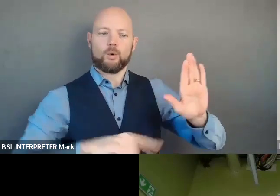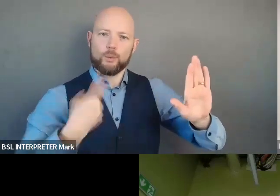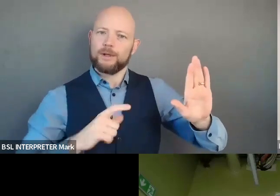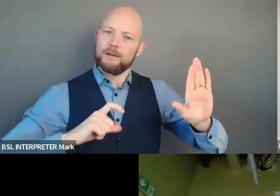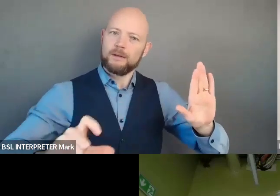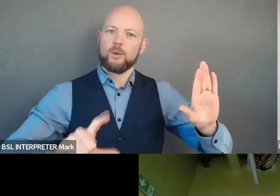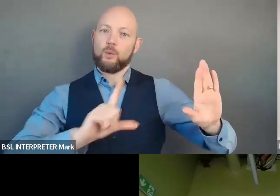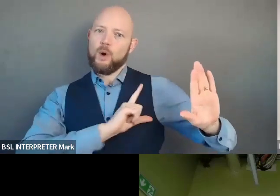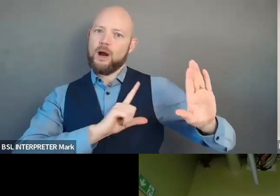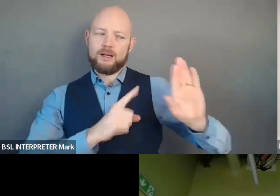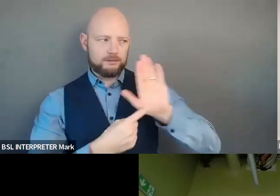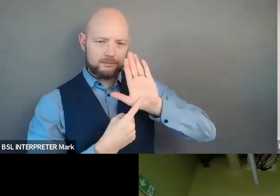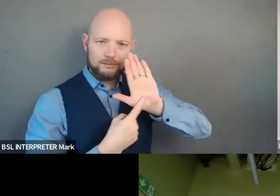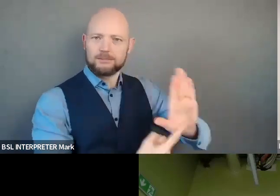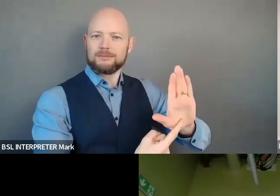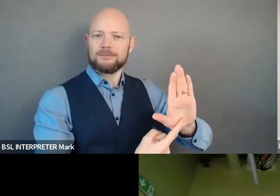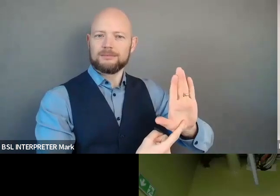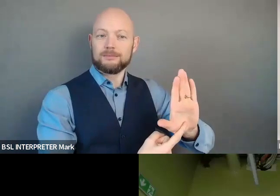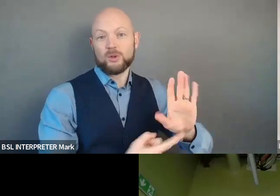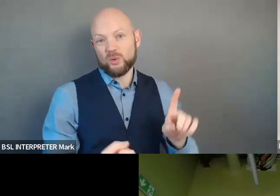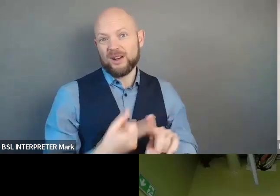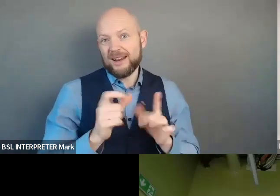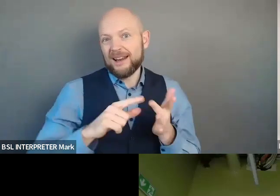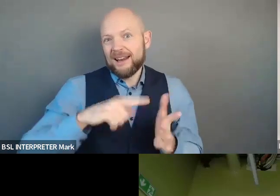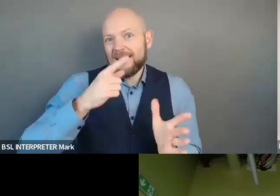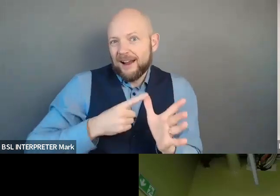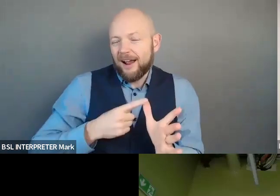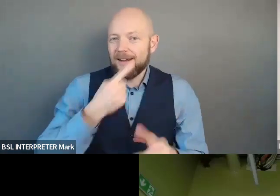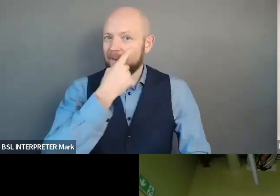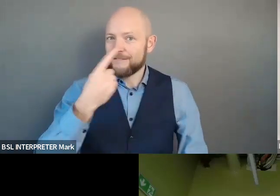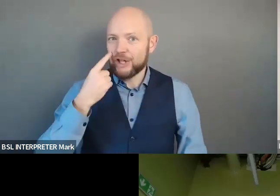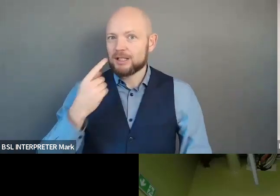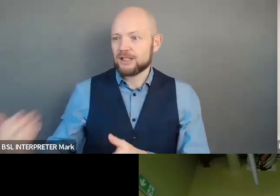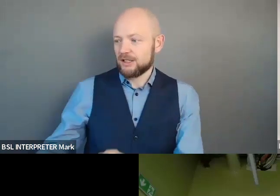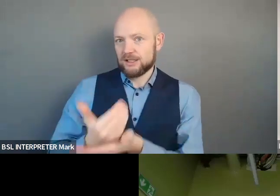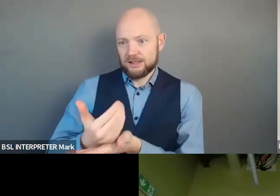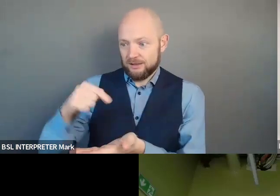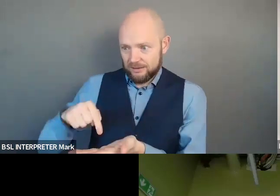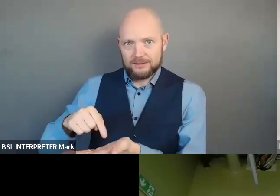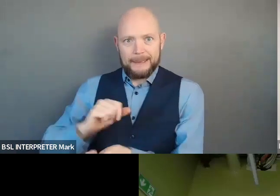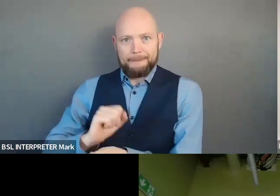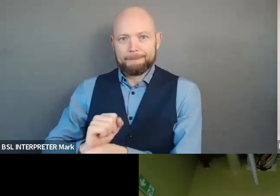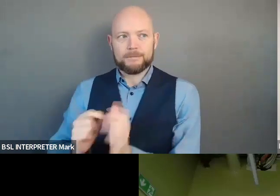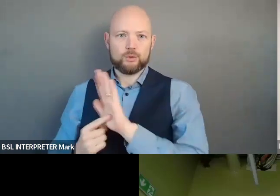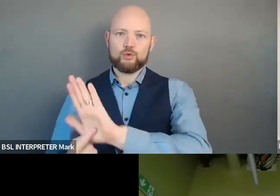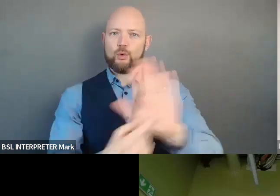gathering showing the EDI is actually a positive benefit is very helpful. I think there are